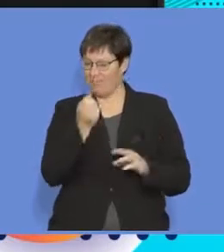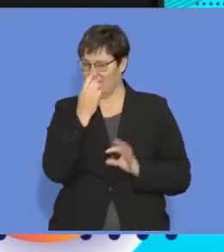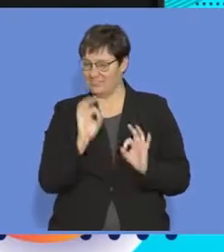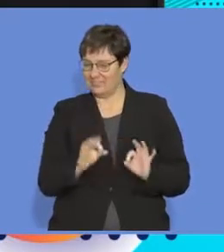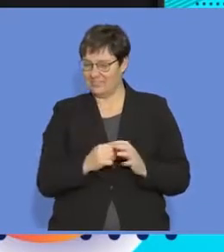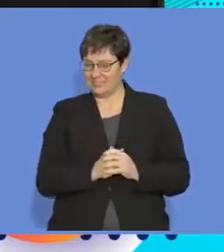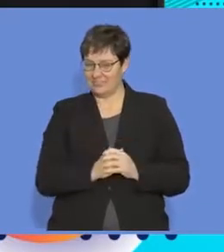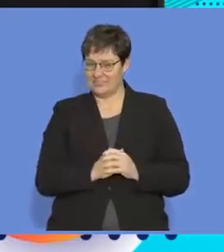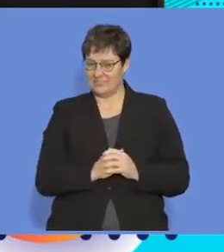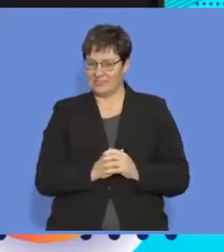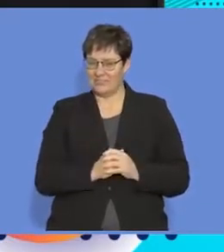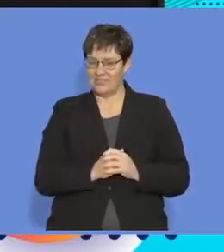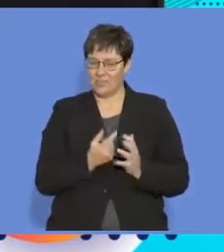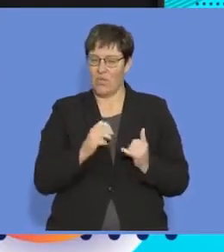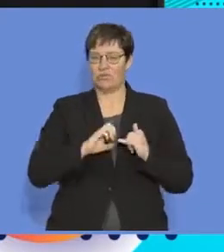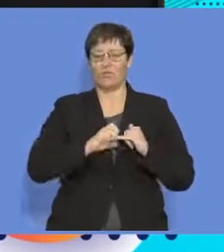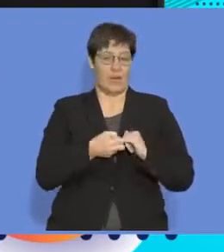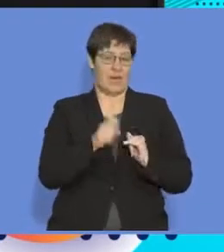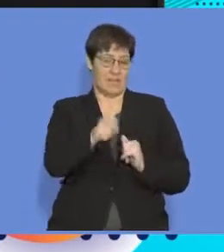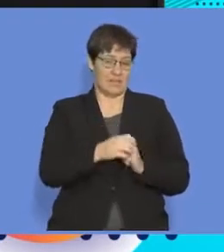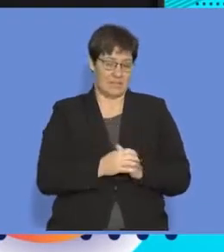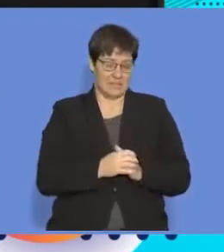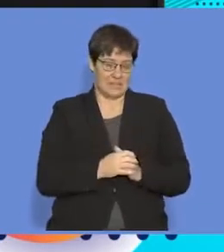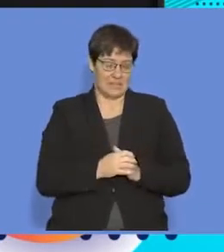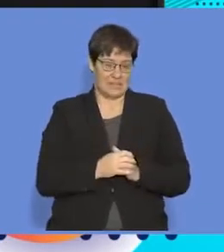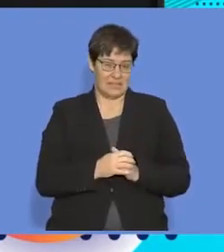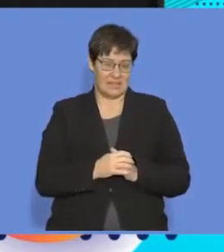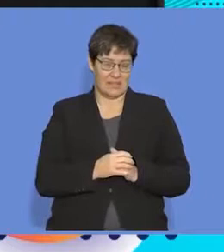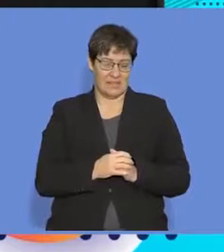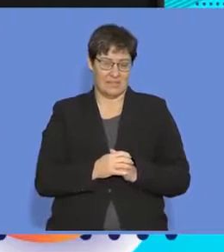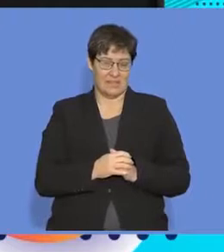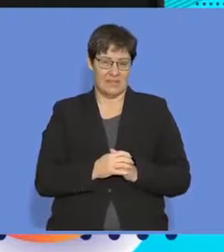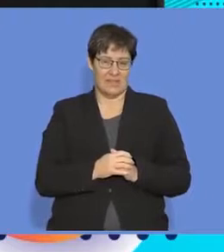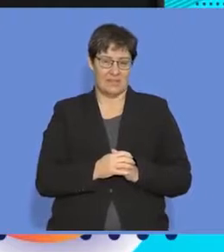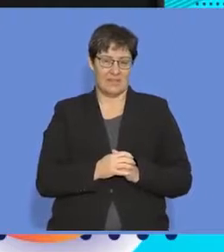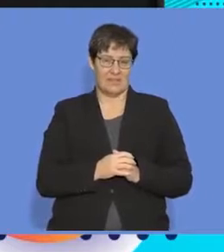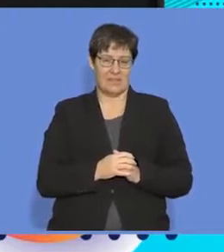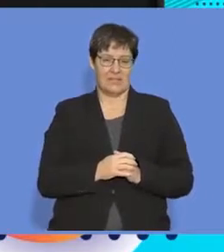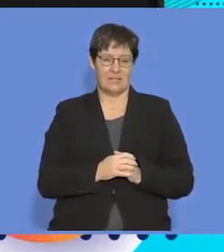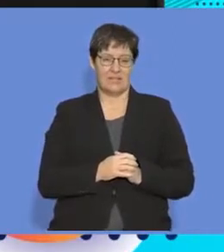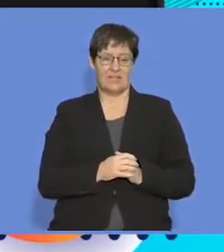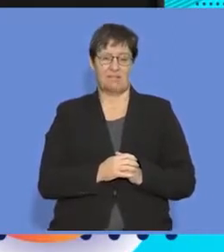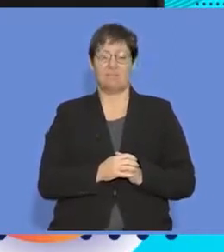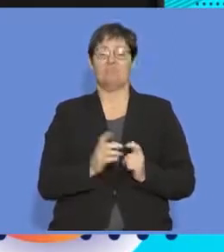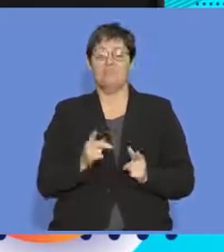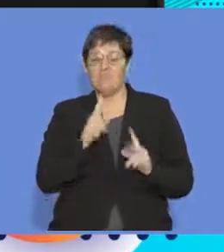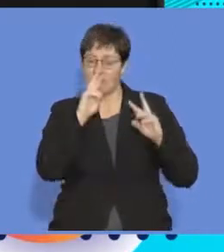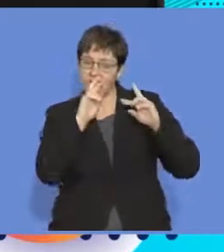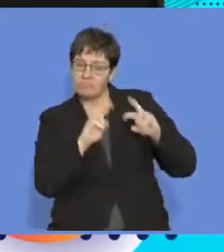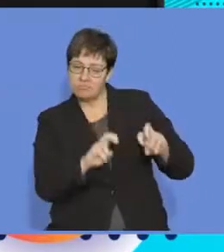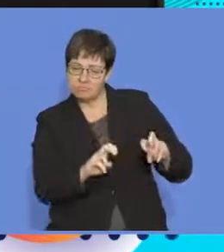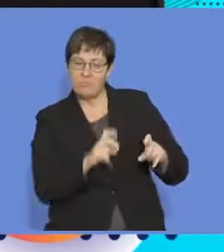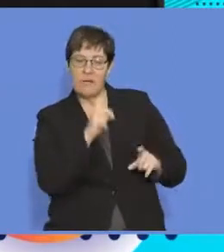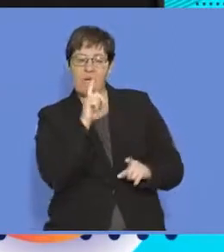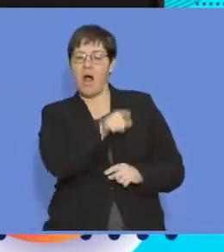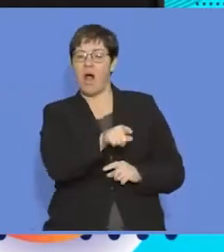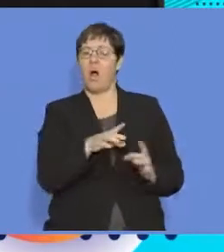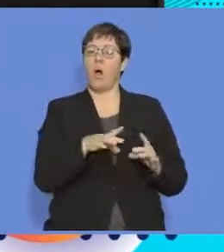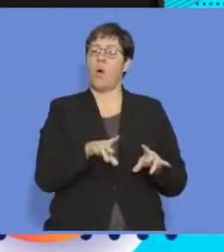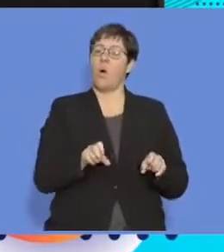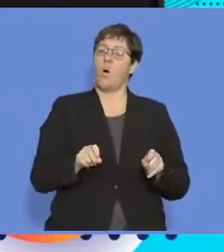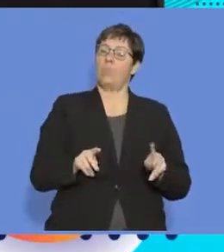makes sense for you. I'd like you to try that, okay? Or if you have something, search engine, just search on that and see what